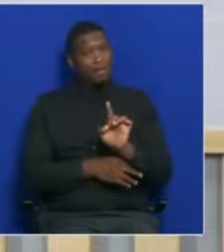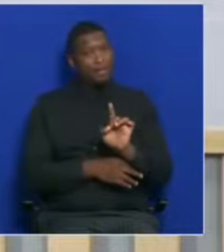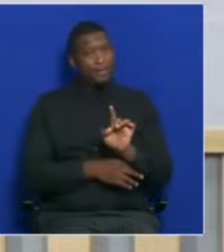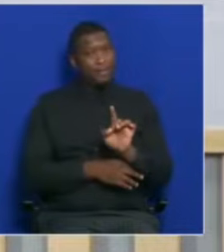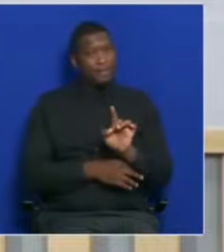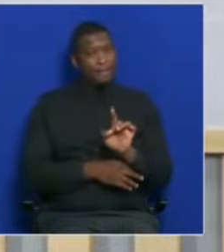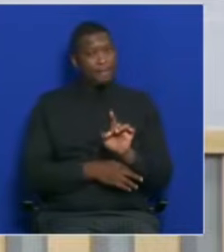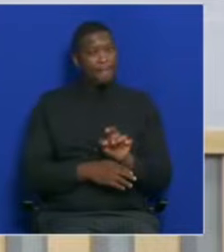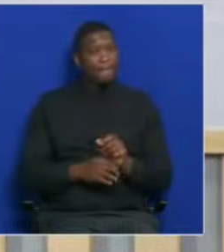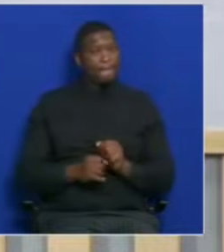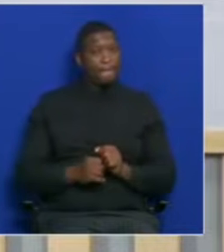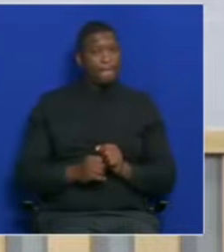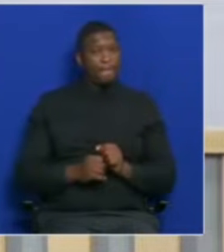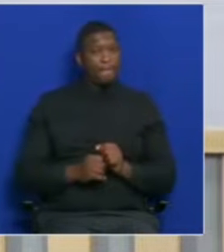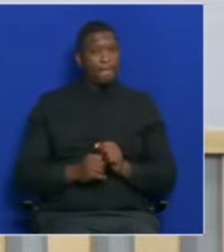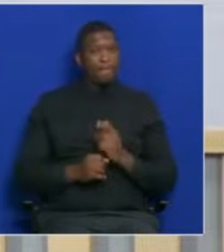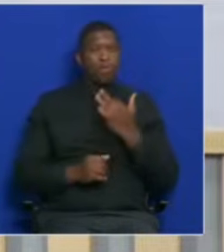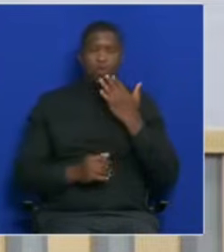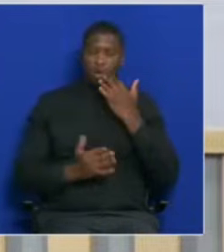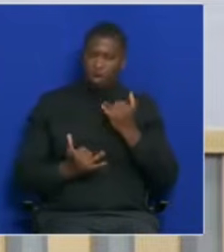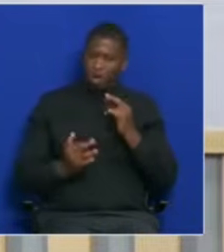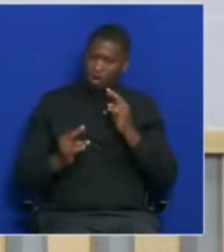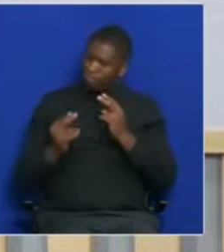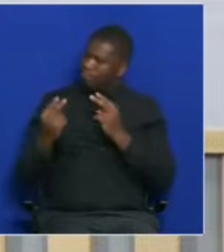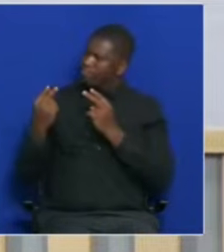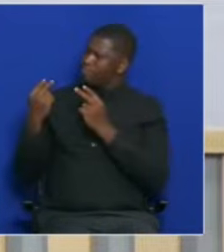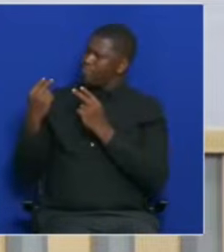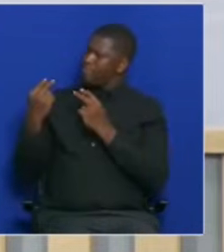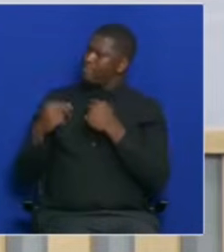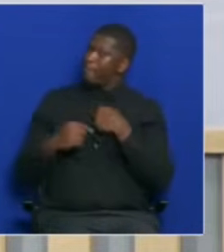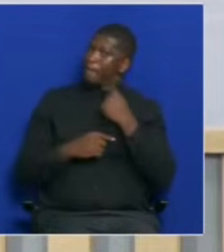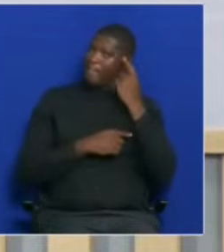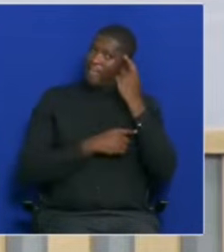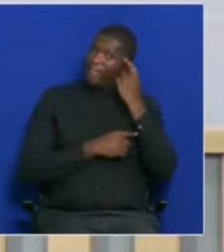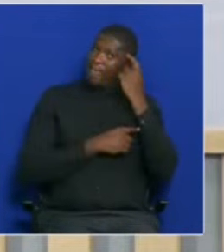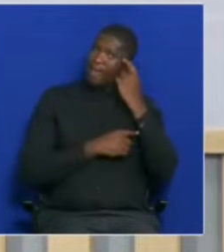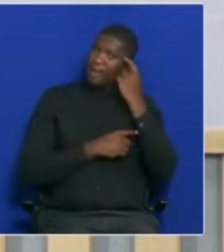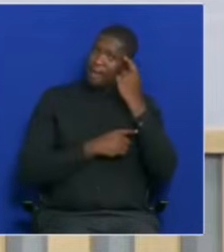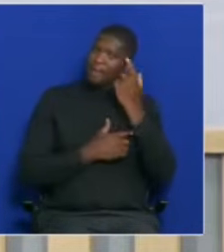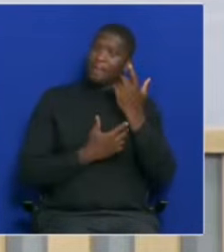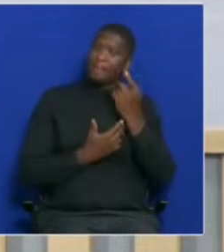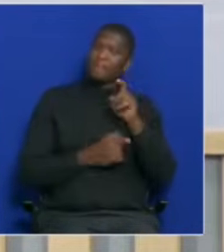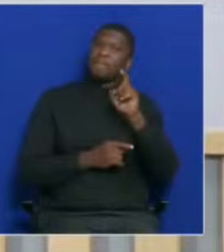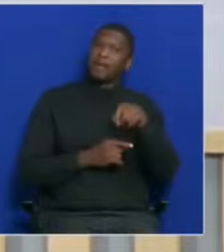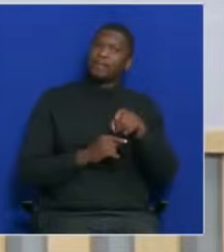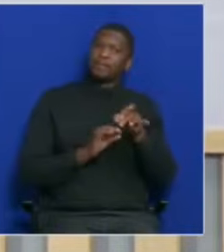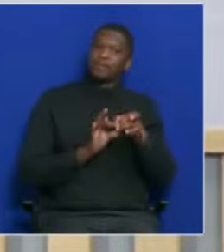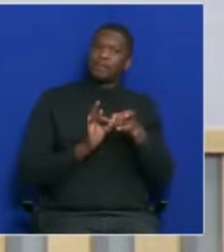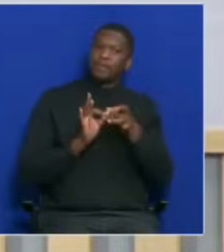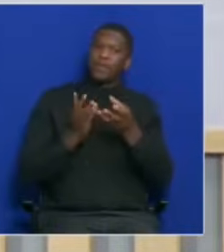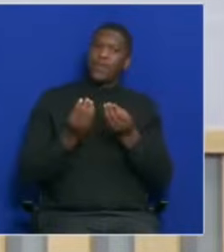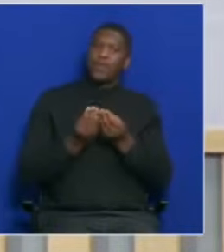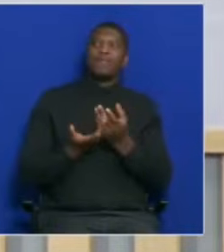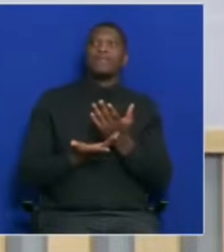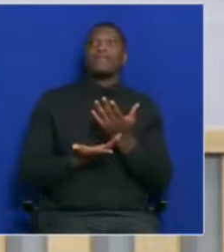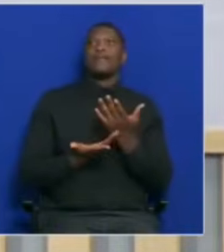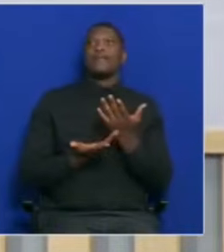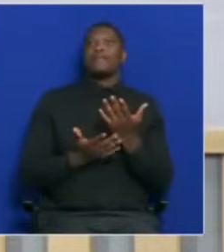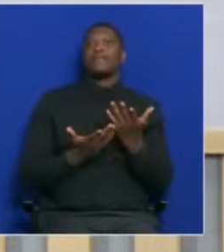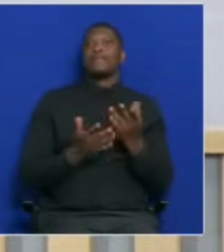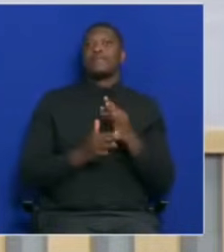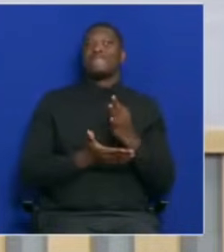in retrospect, I'm thinking that it must have to do with the fact that there was a conflict